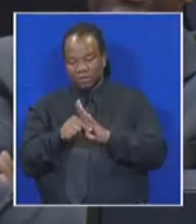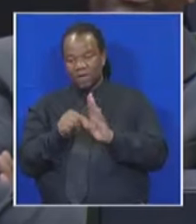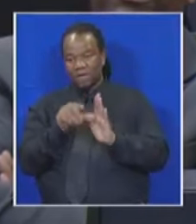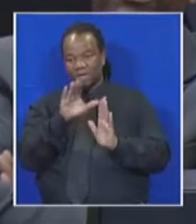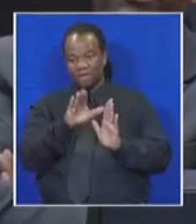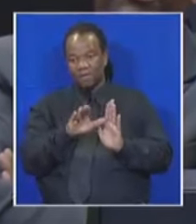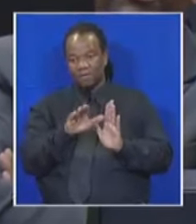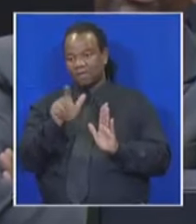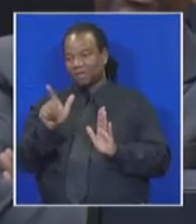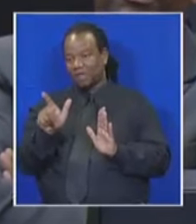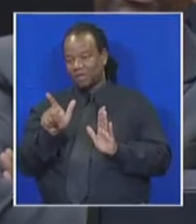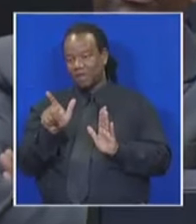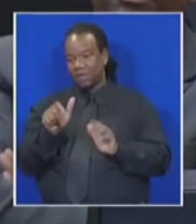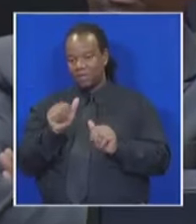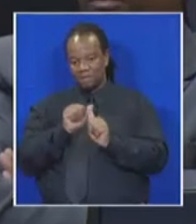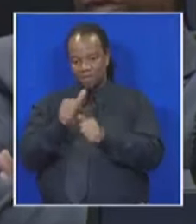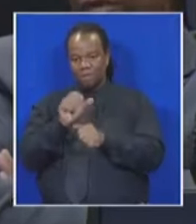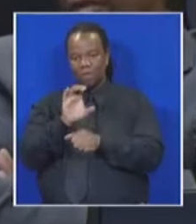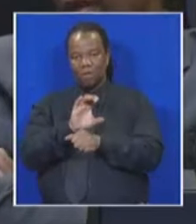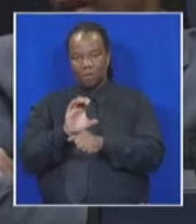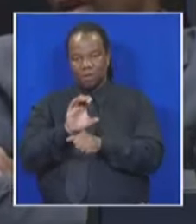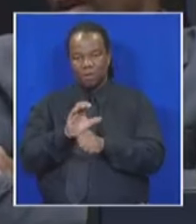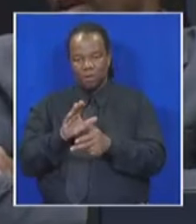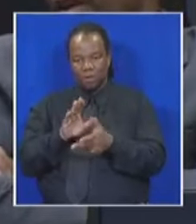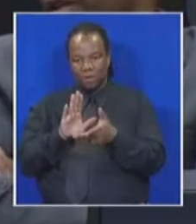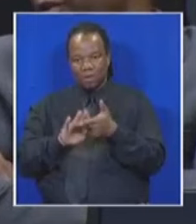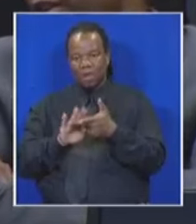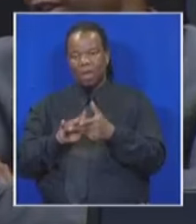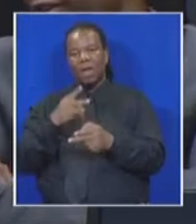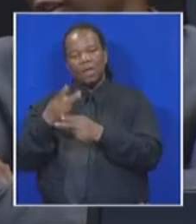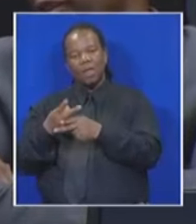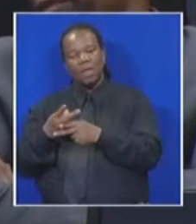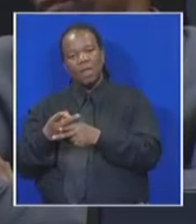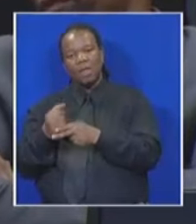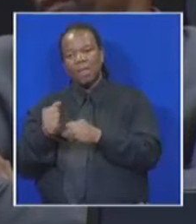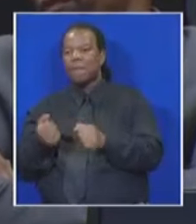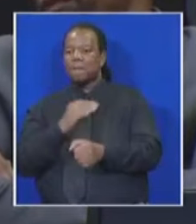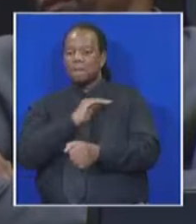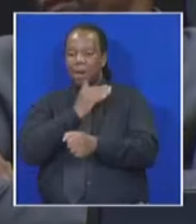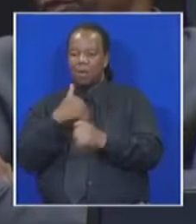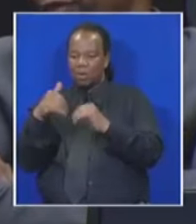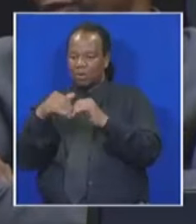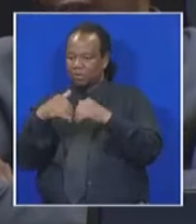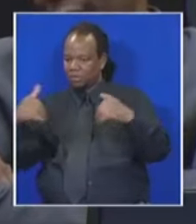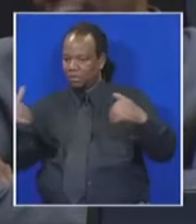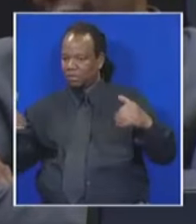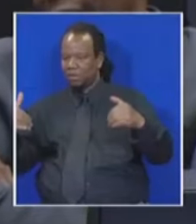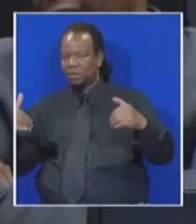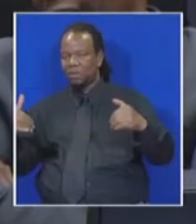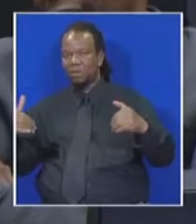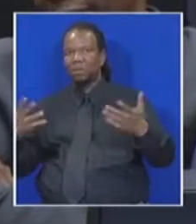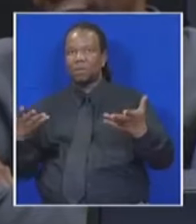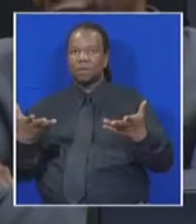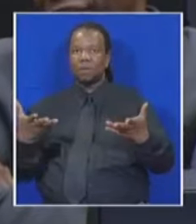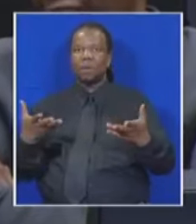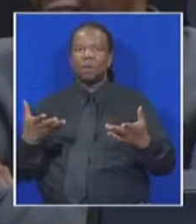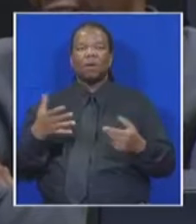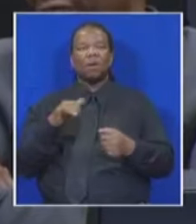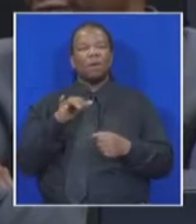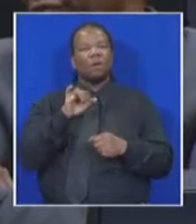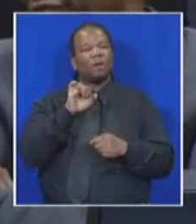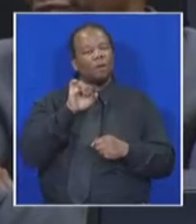Constitution, as well as the doctrine of separation of powers, in that it would, in effect, amount to